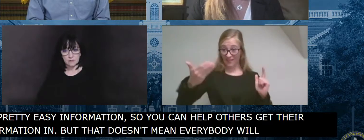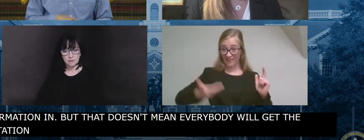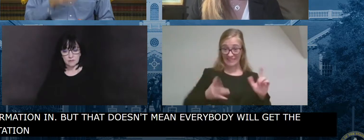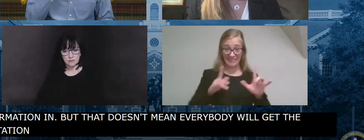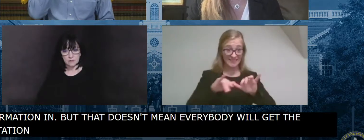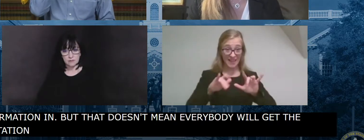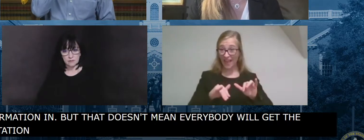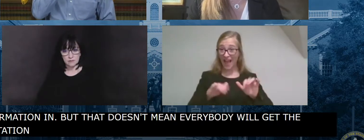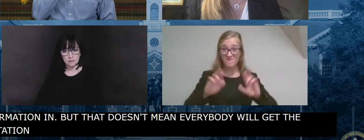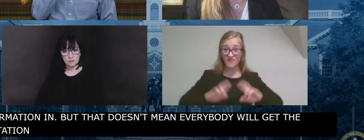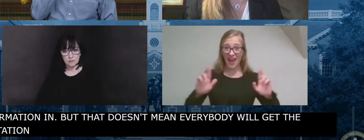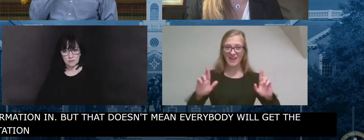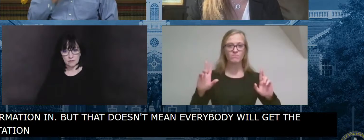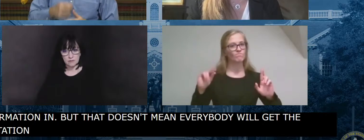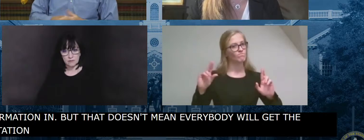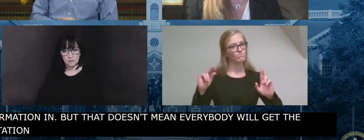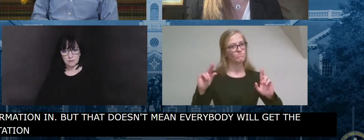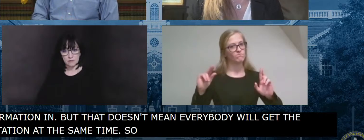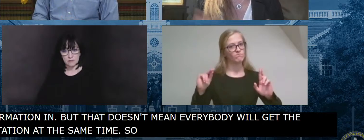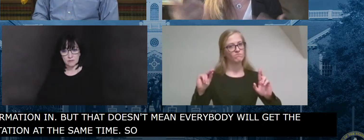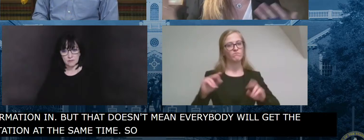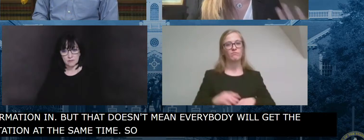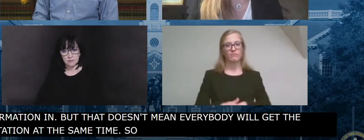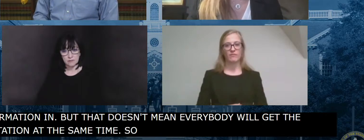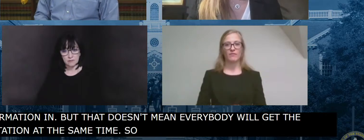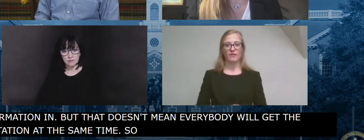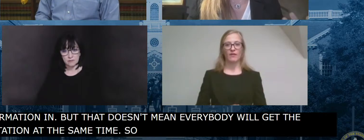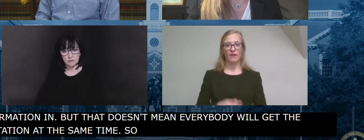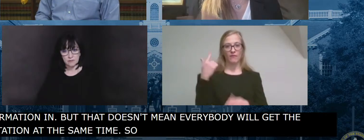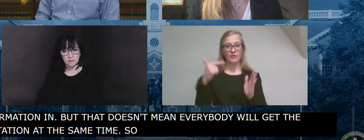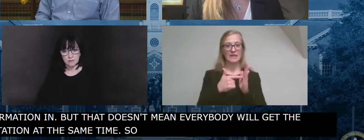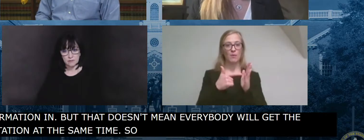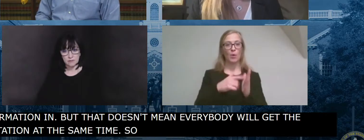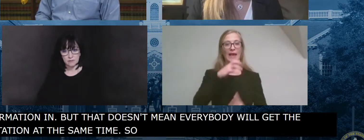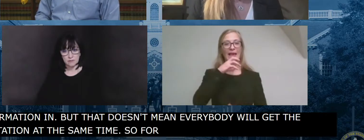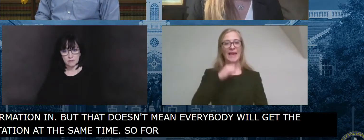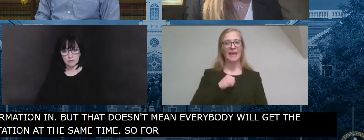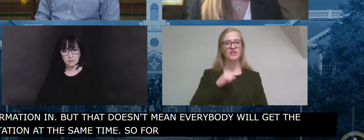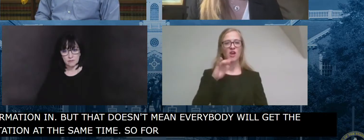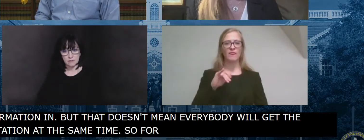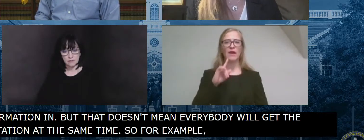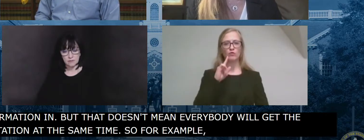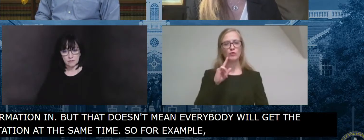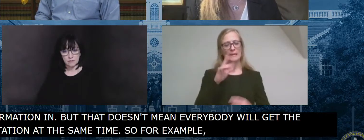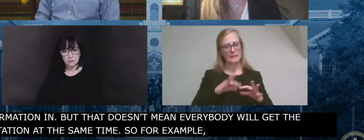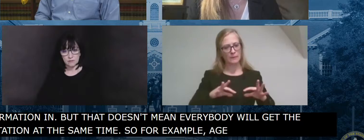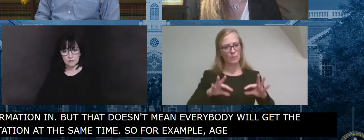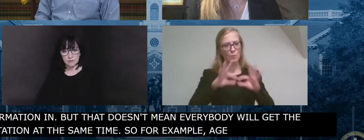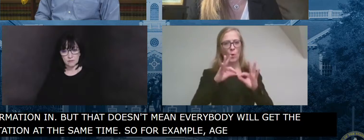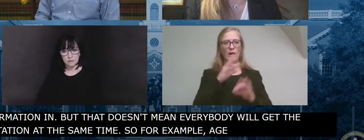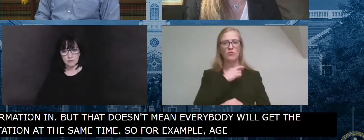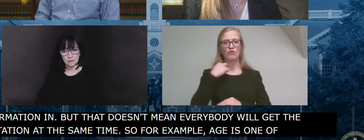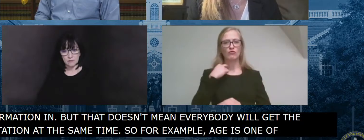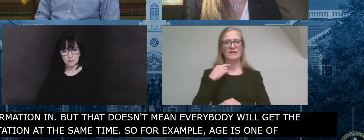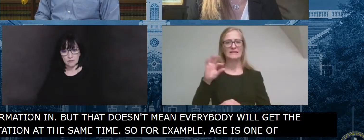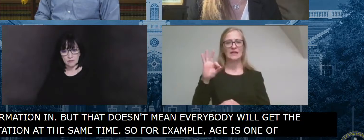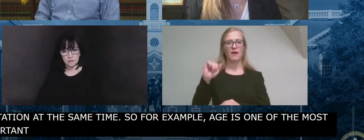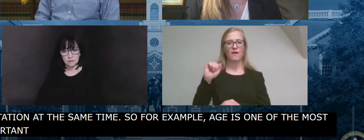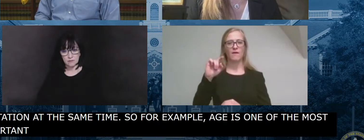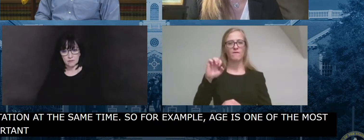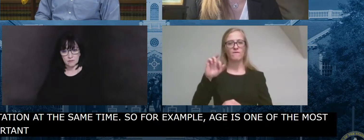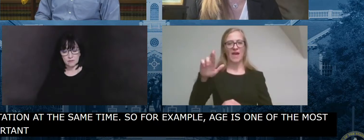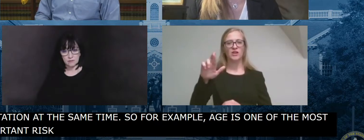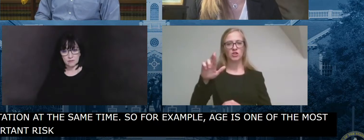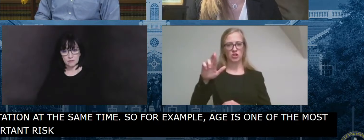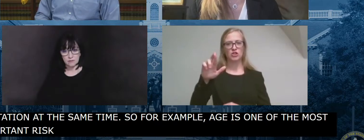time. So, for example, age is one of the most important risk factors for adverse events.